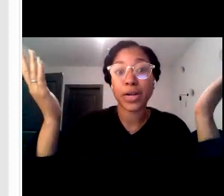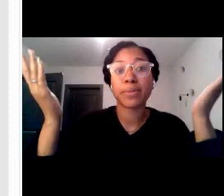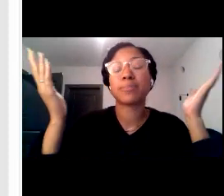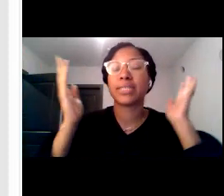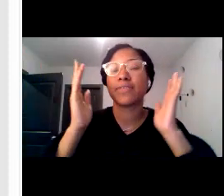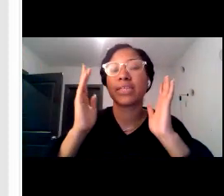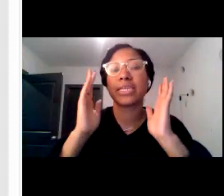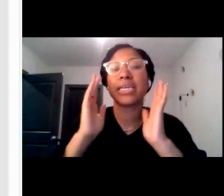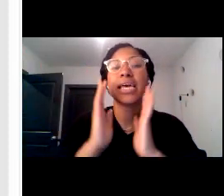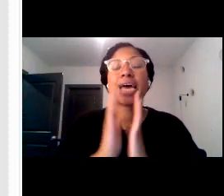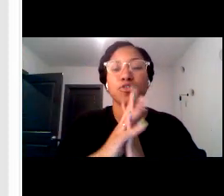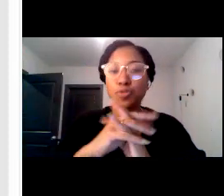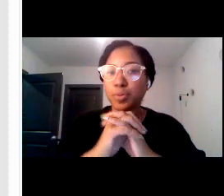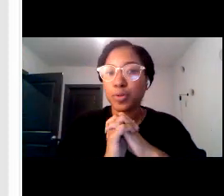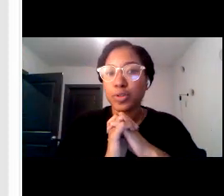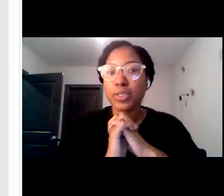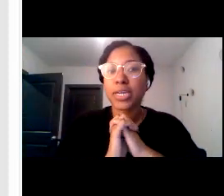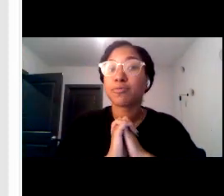for the requirement specifically